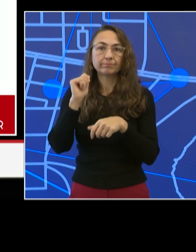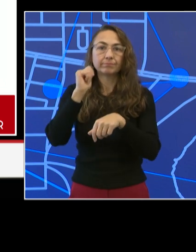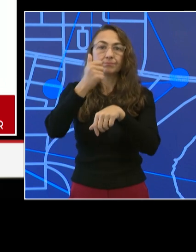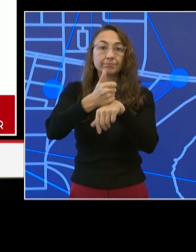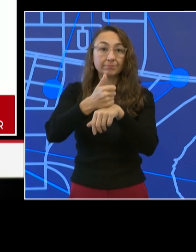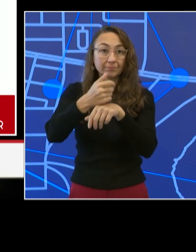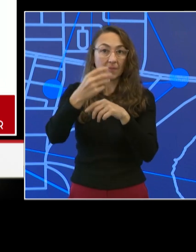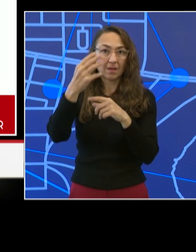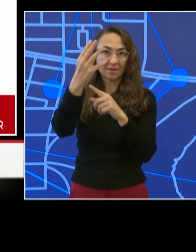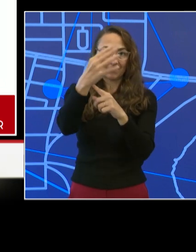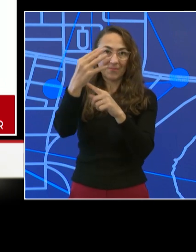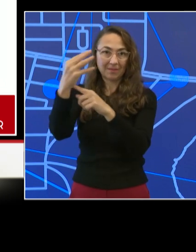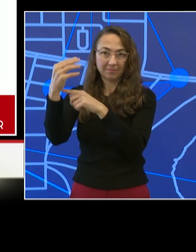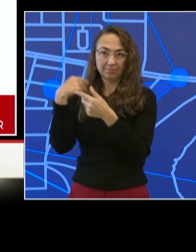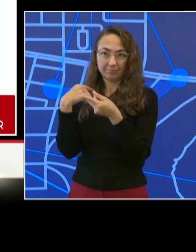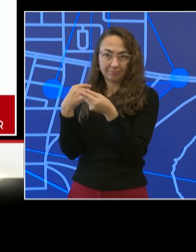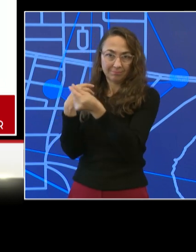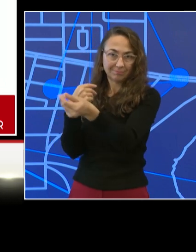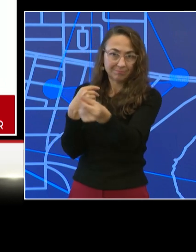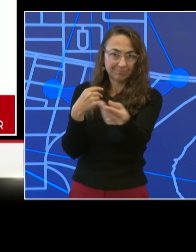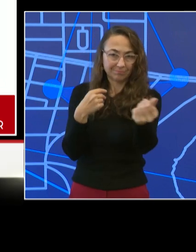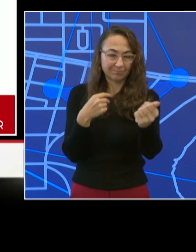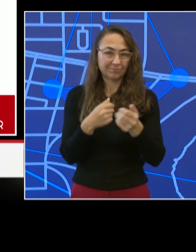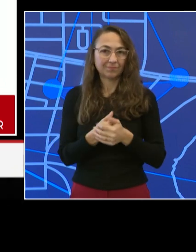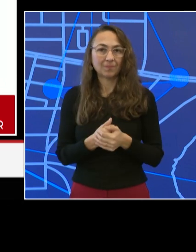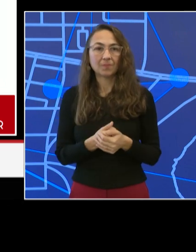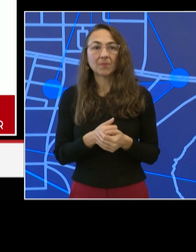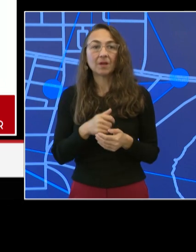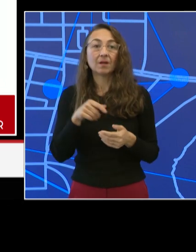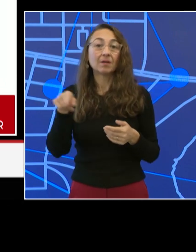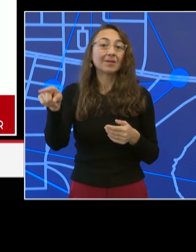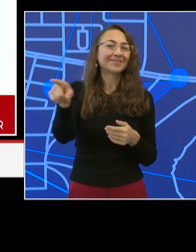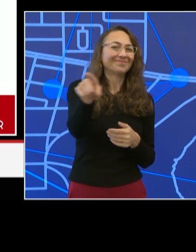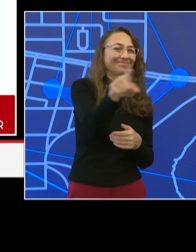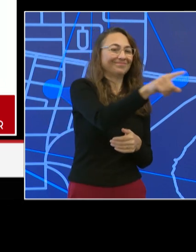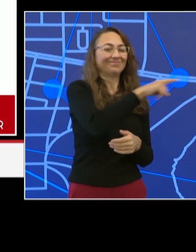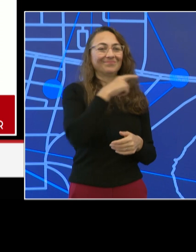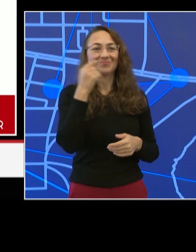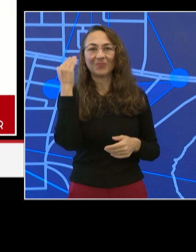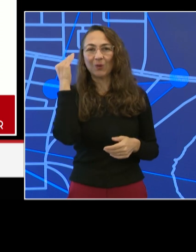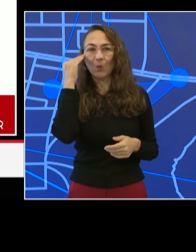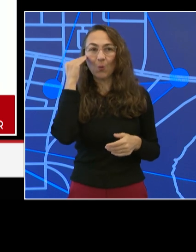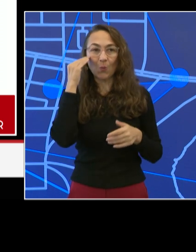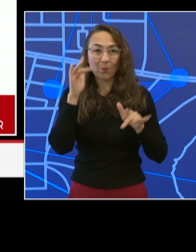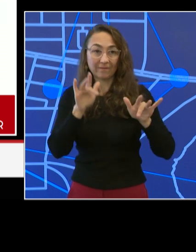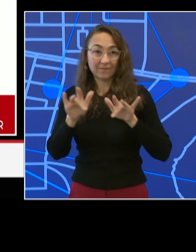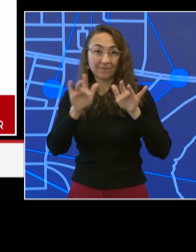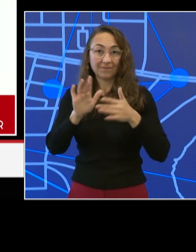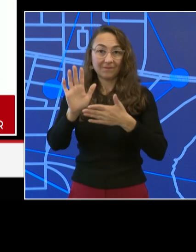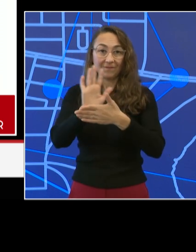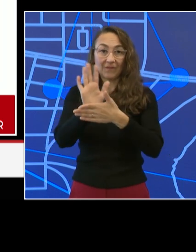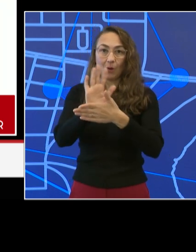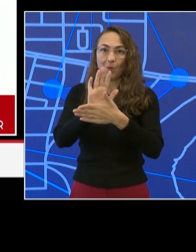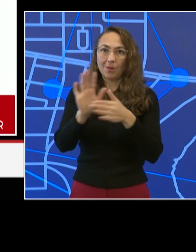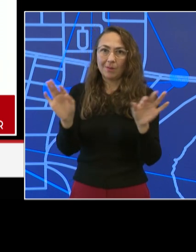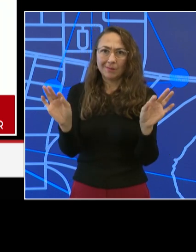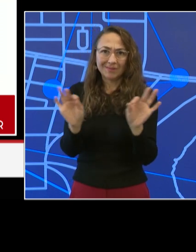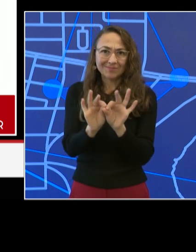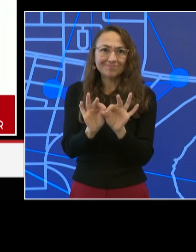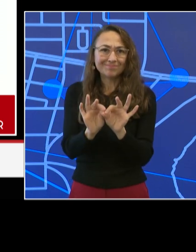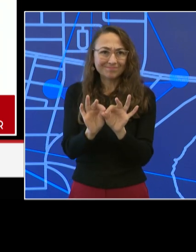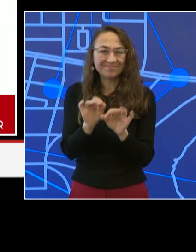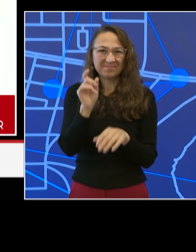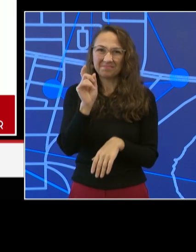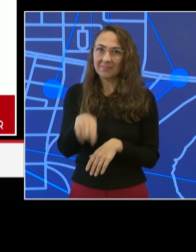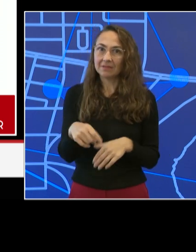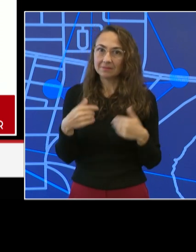crime trends. Everyone here knows how video footage has become one of the most crucial pieces of investigative evidence. Cameras now play